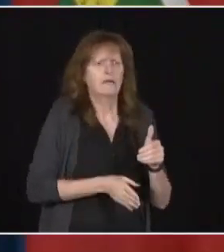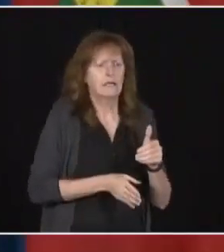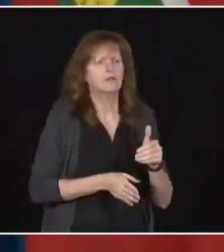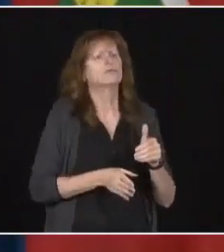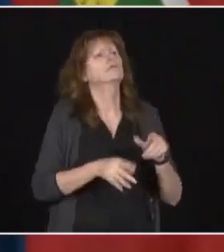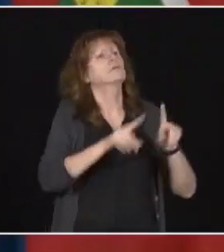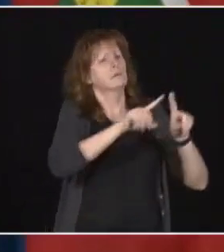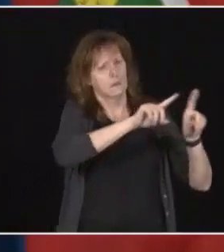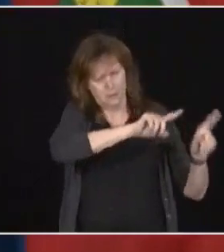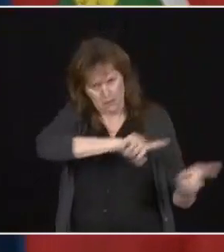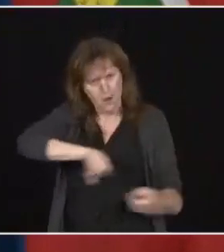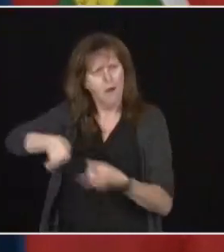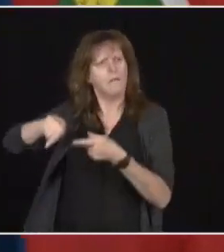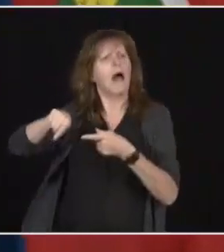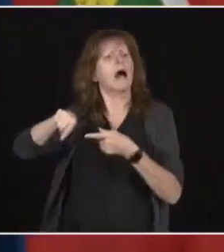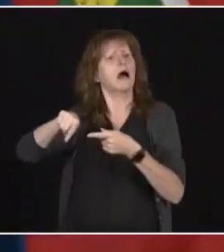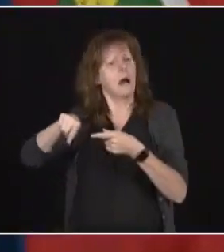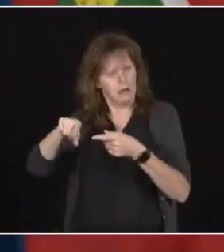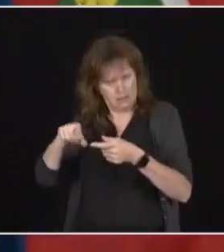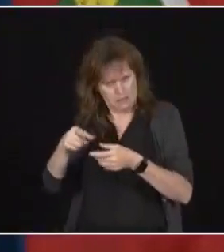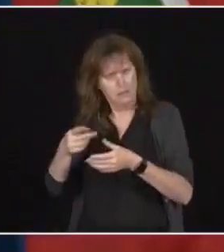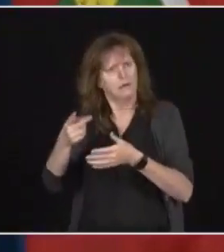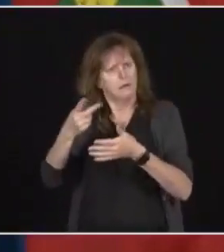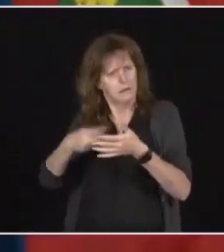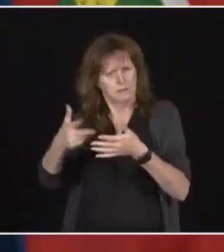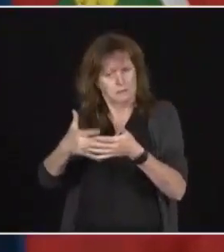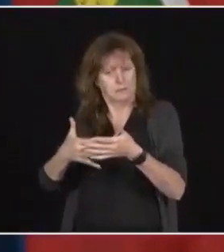next several weeks, as indicated, and that would